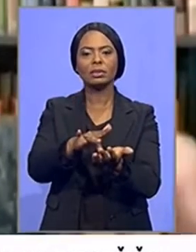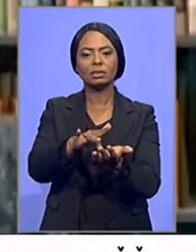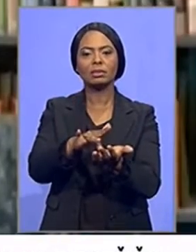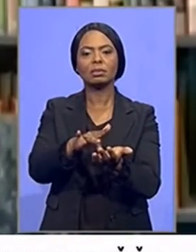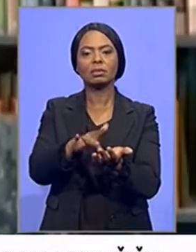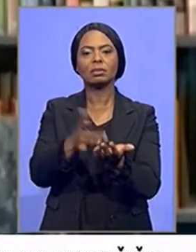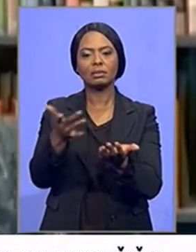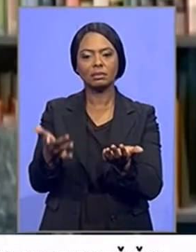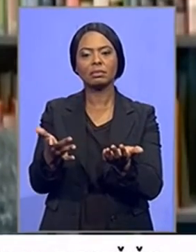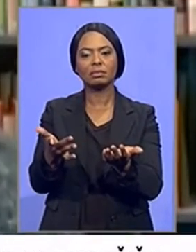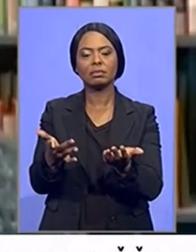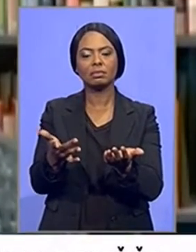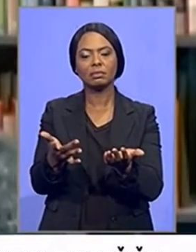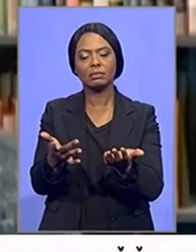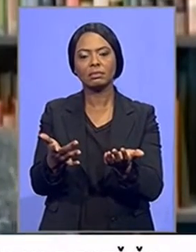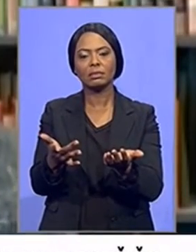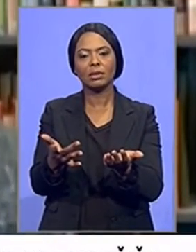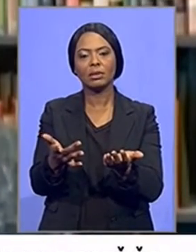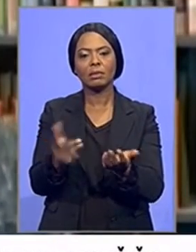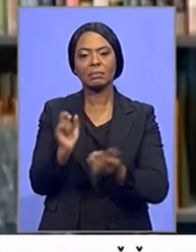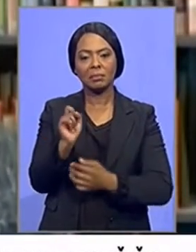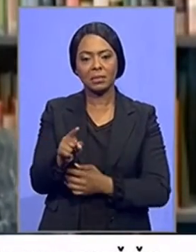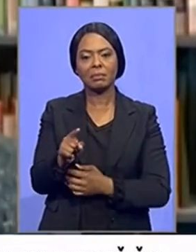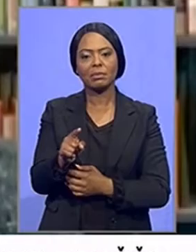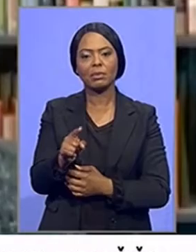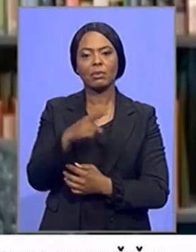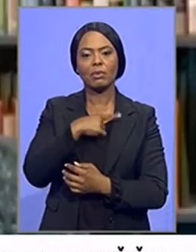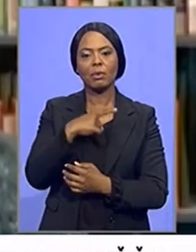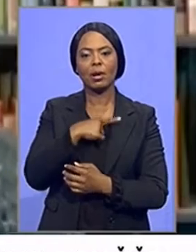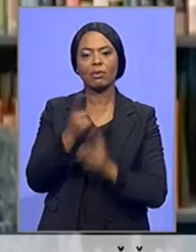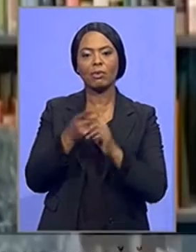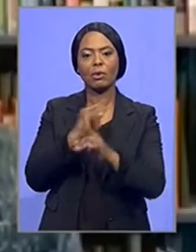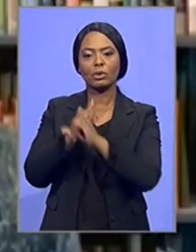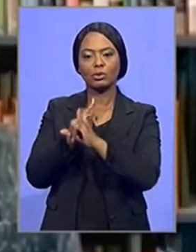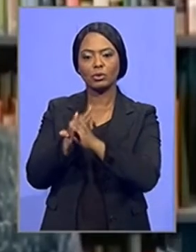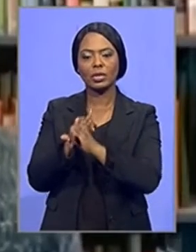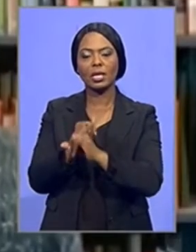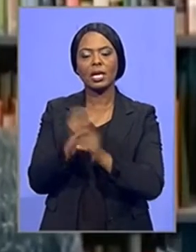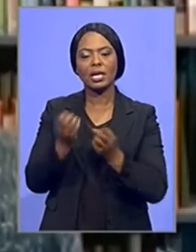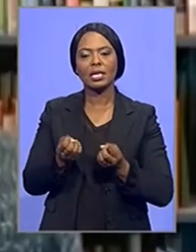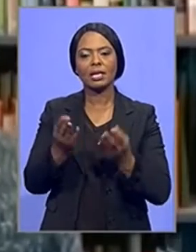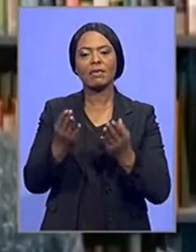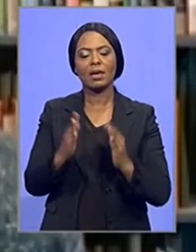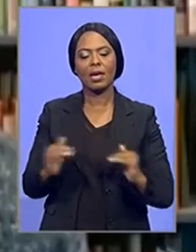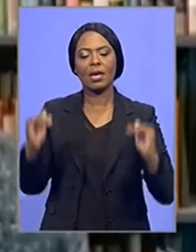just be in charge of your institution and be given an equal